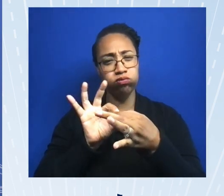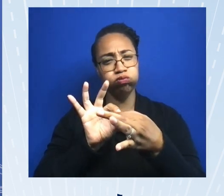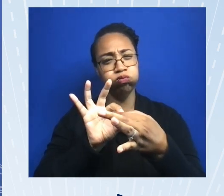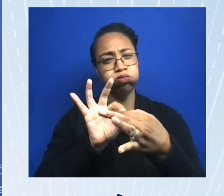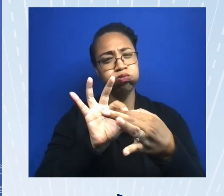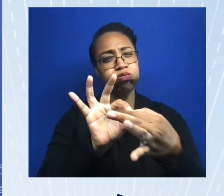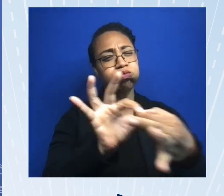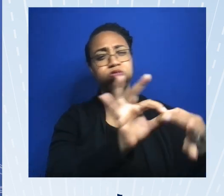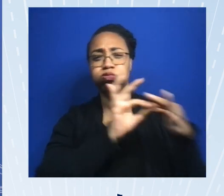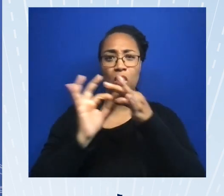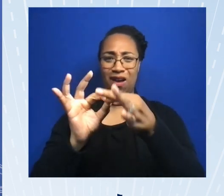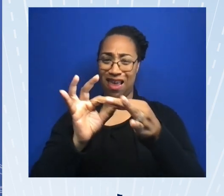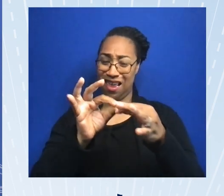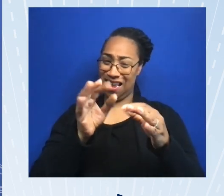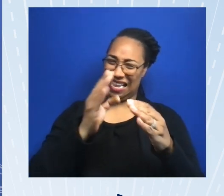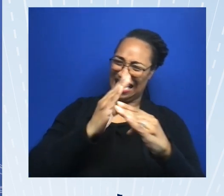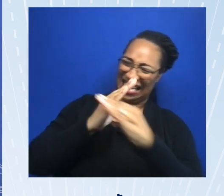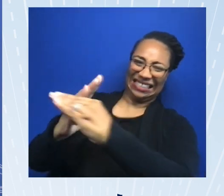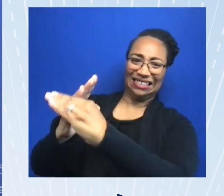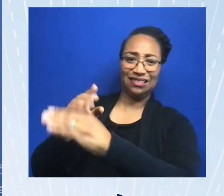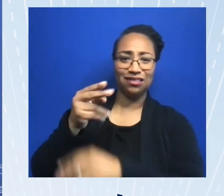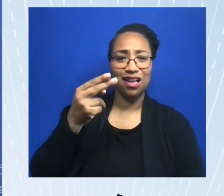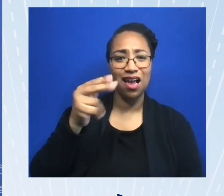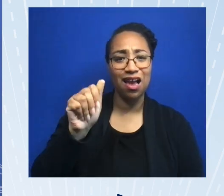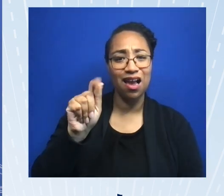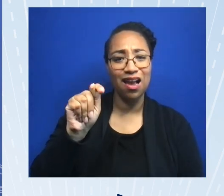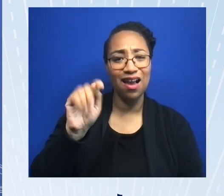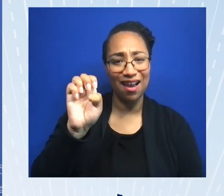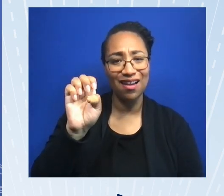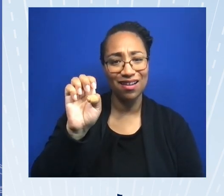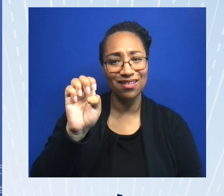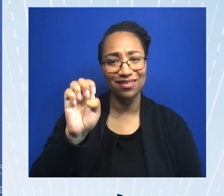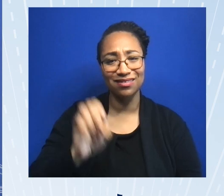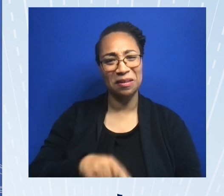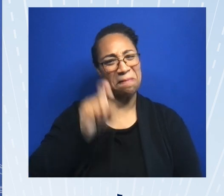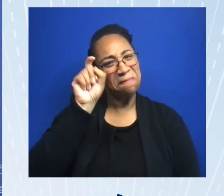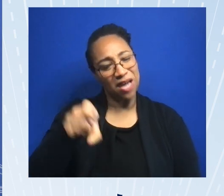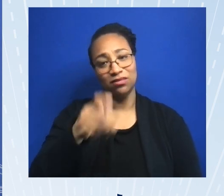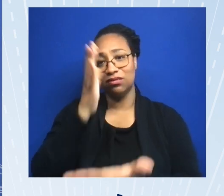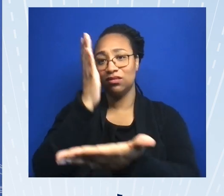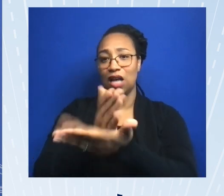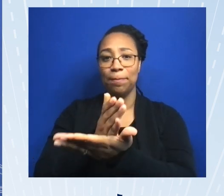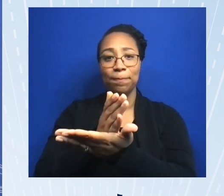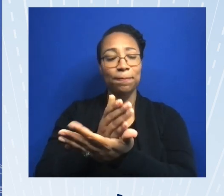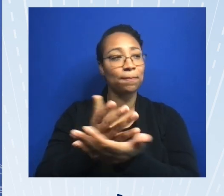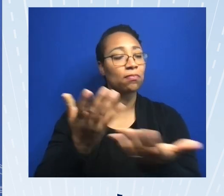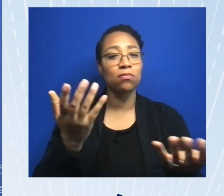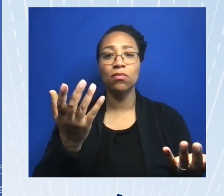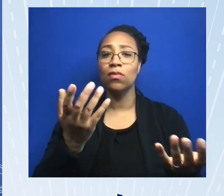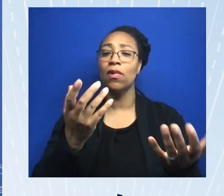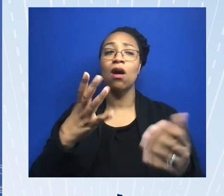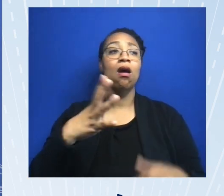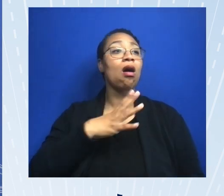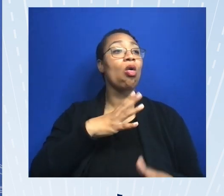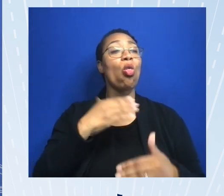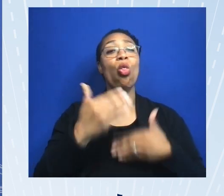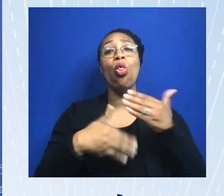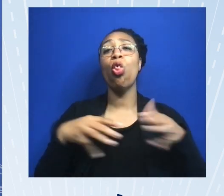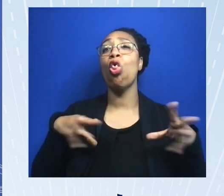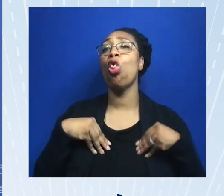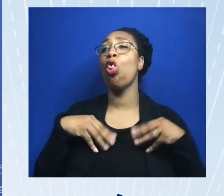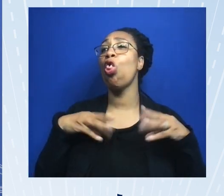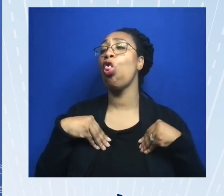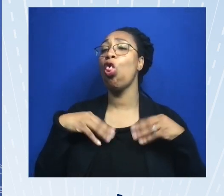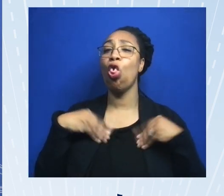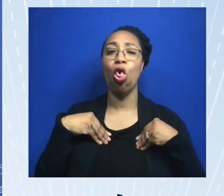this. But lastly, let's not forget the joy that comes from celebrating our faith, celebrating